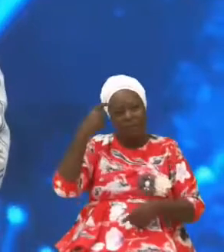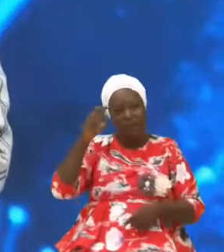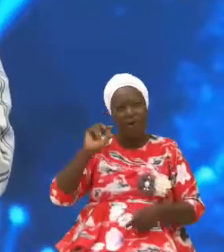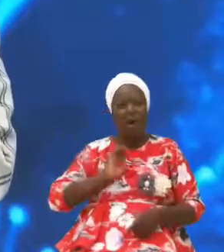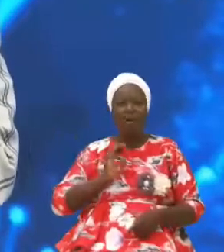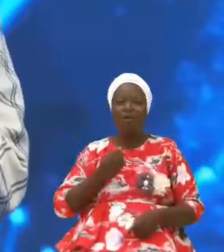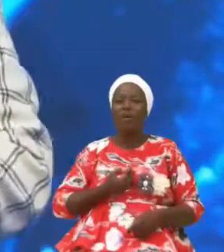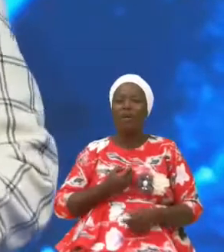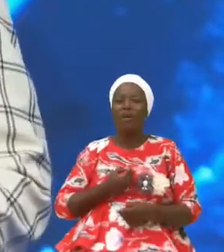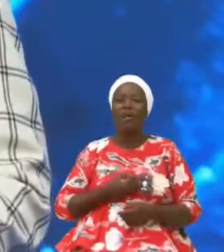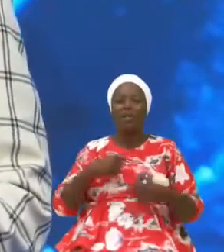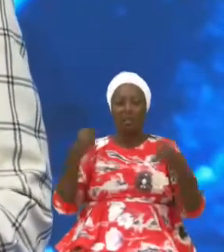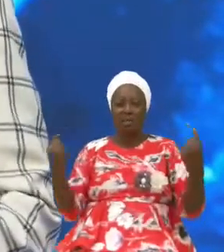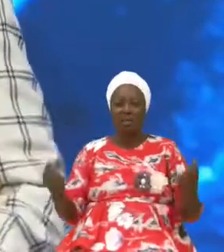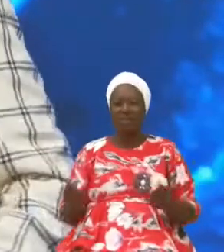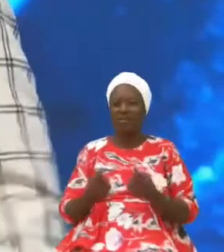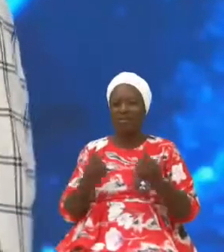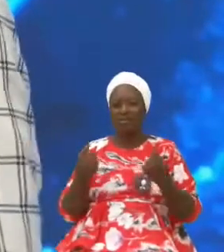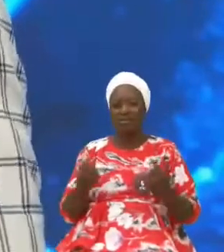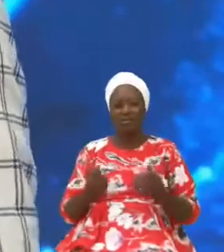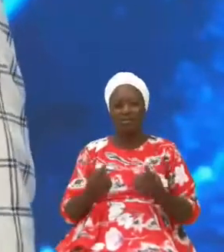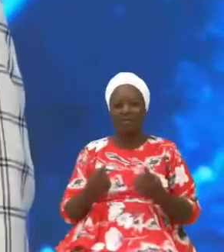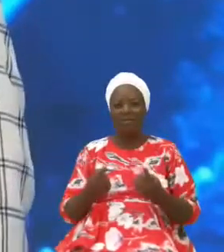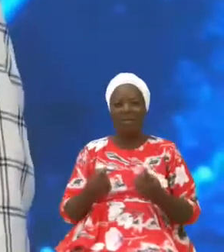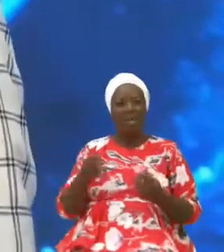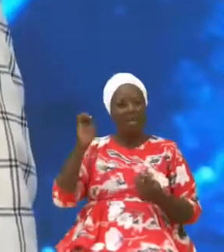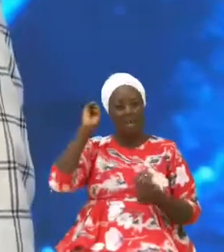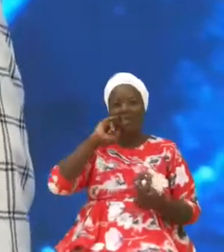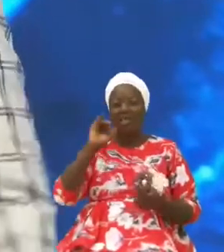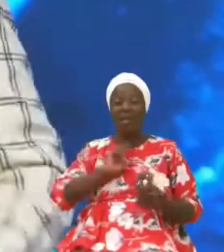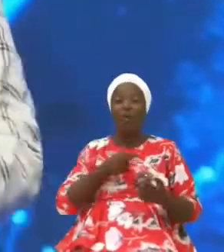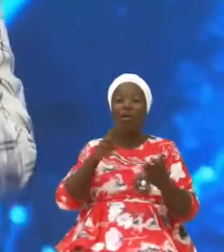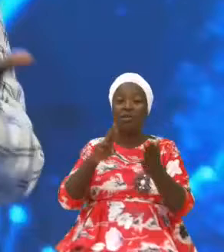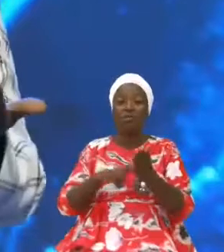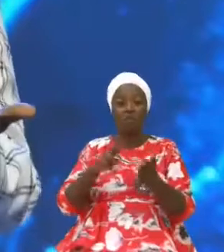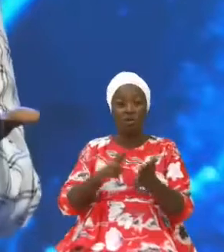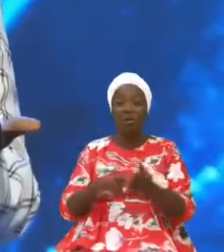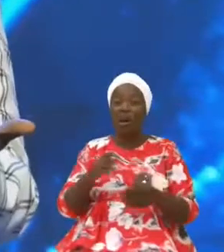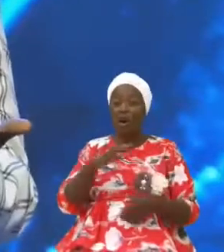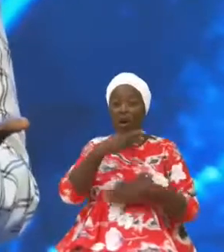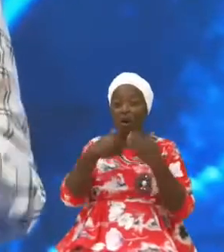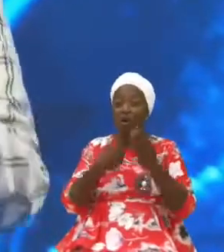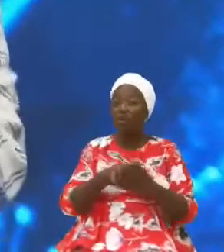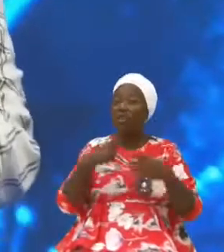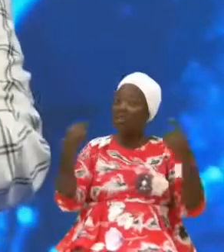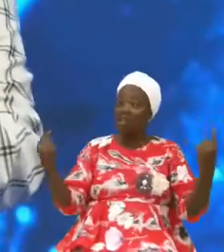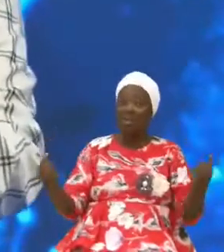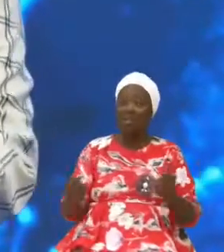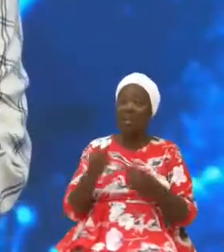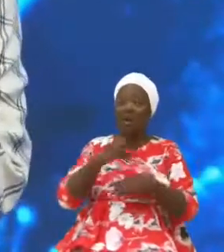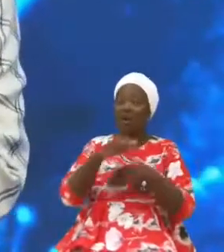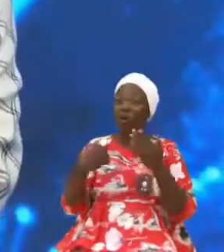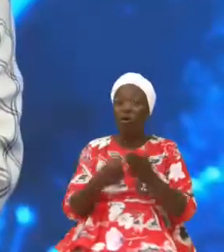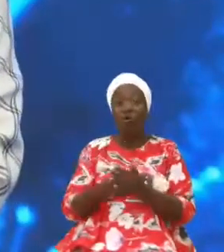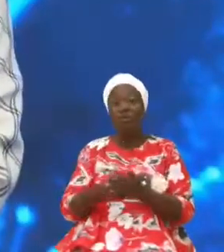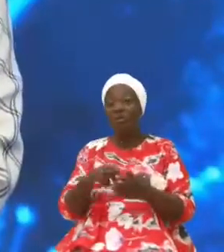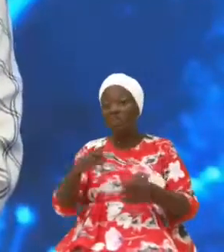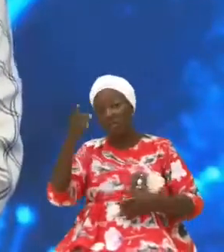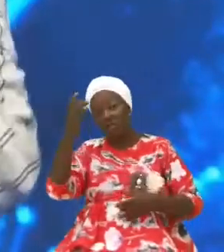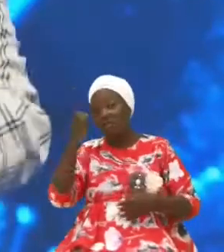but he was wounded for our transgression. It's a substitute. All the